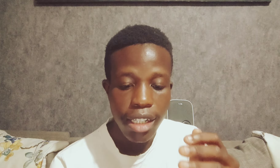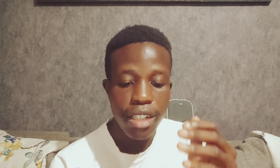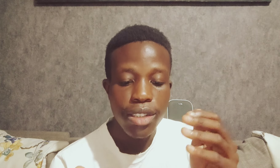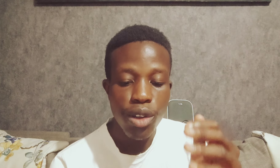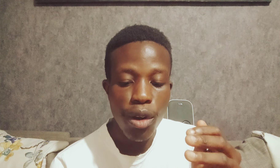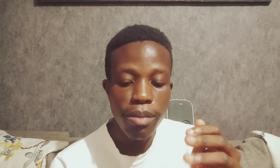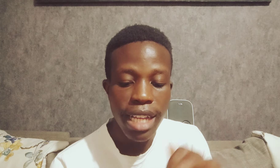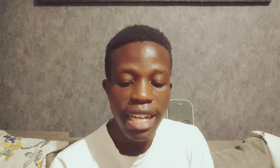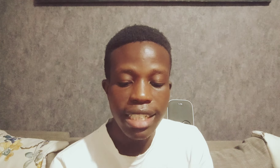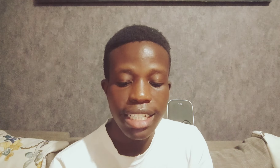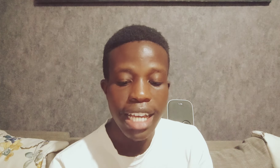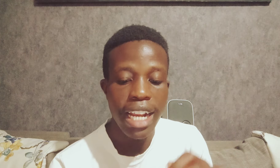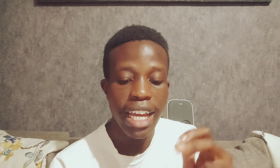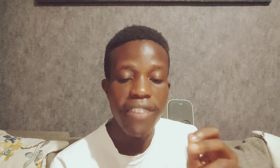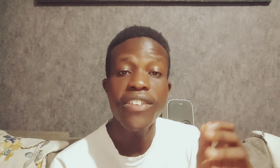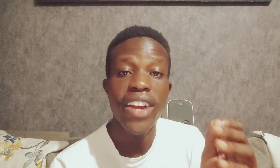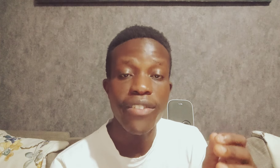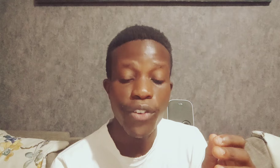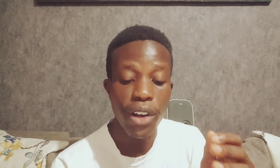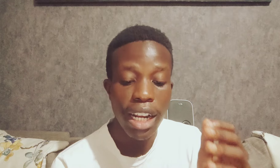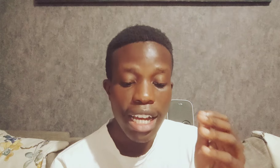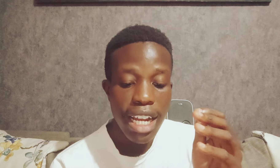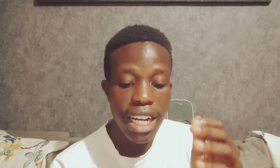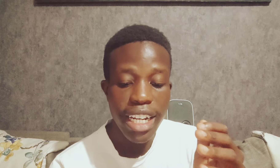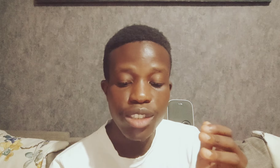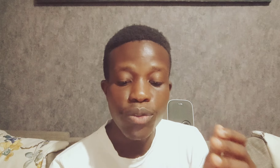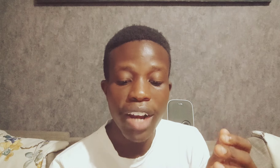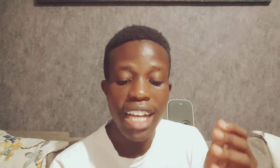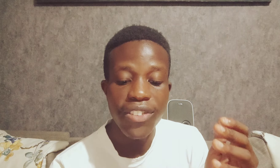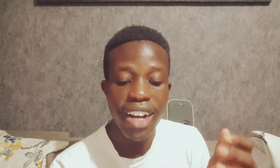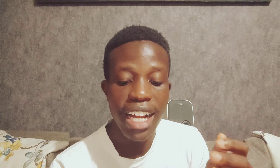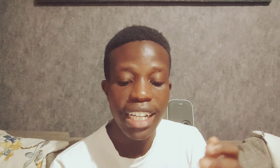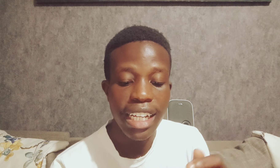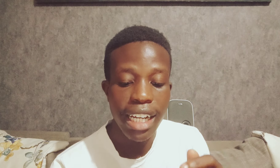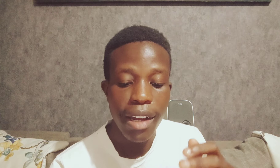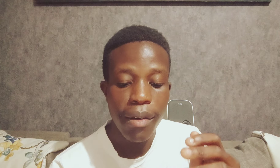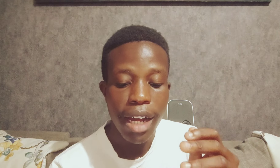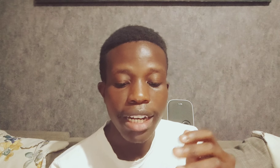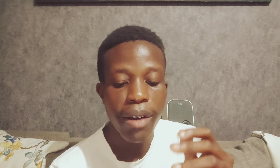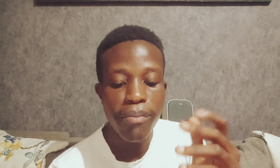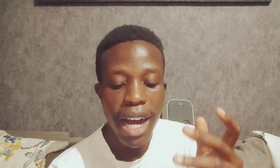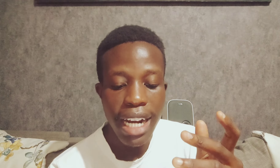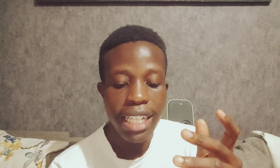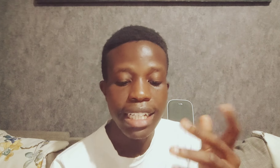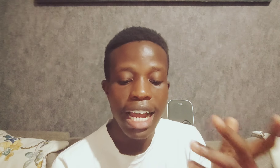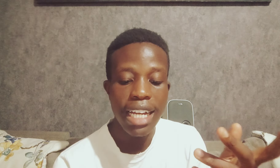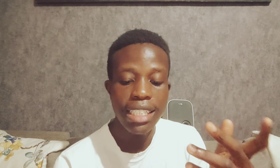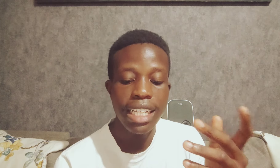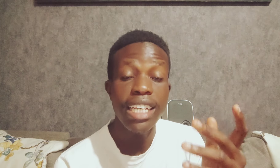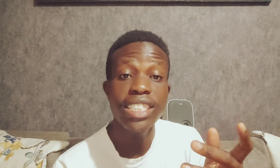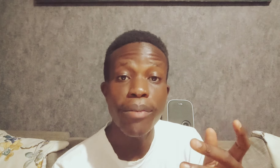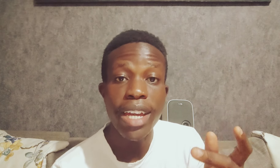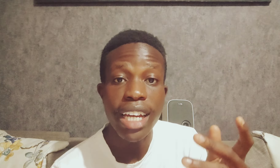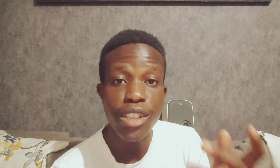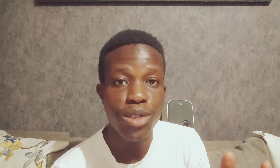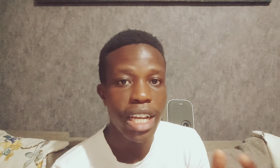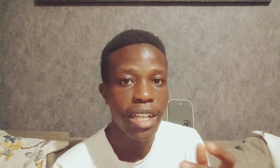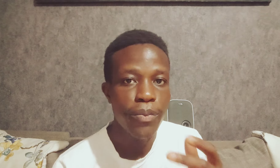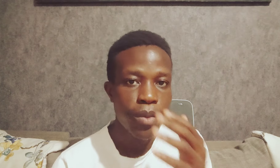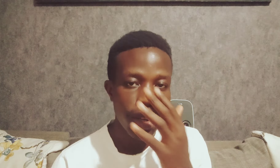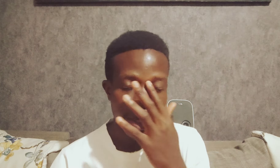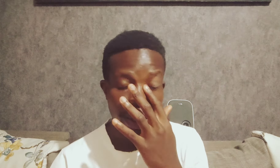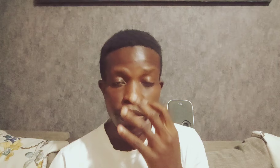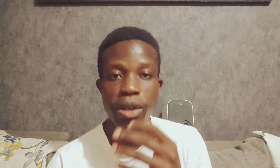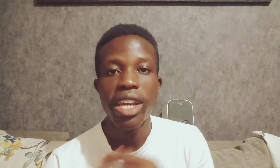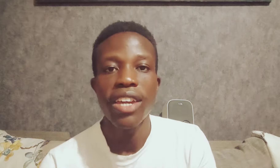winds, storm surges, and heavy rainfall, leading to flash flooding and mudslides in Jamaica